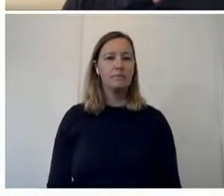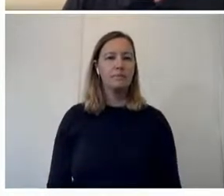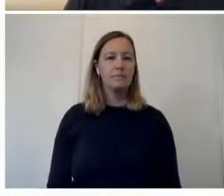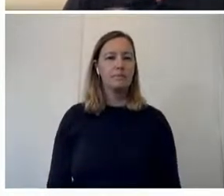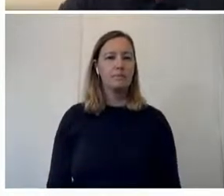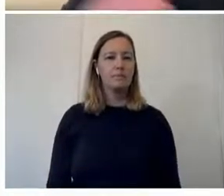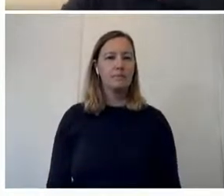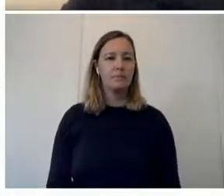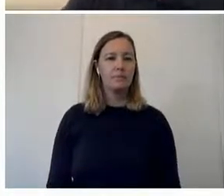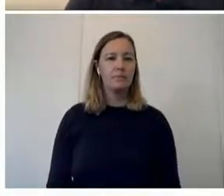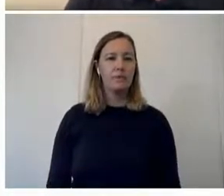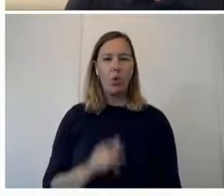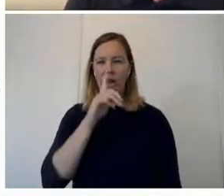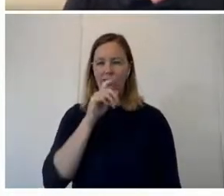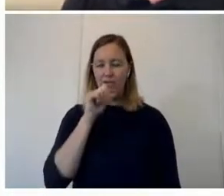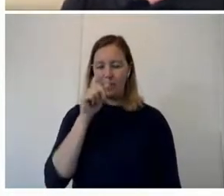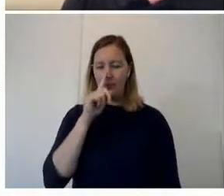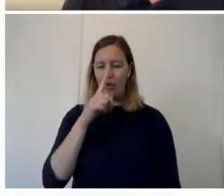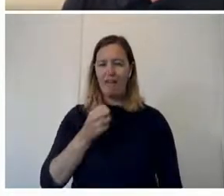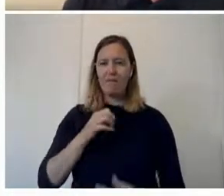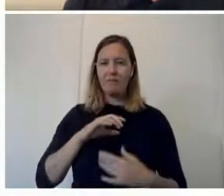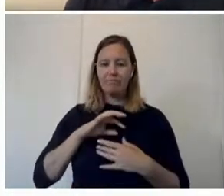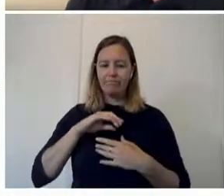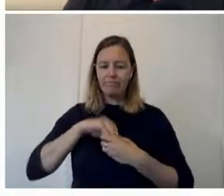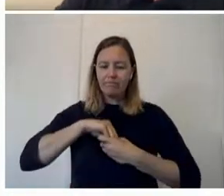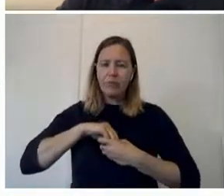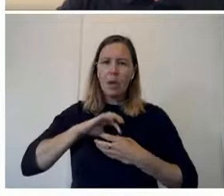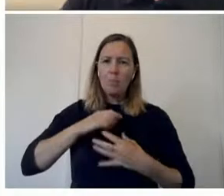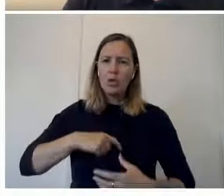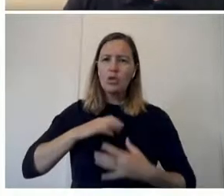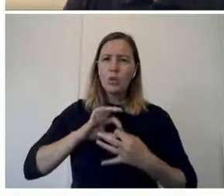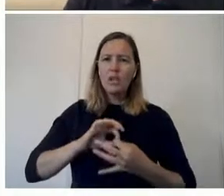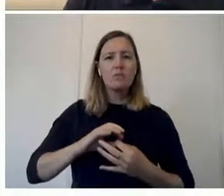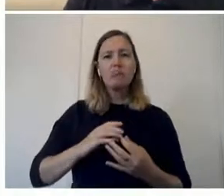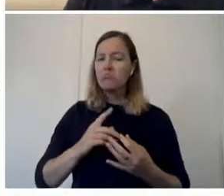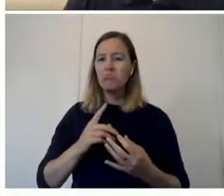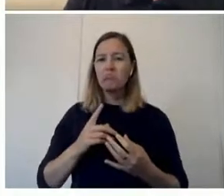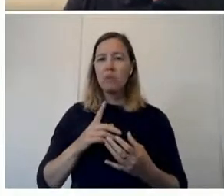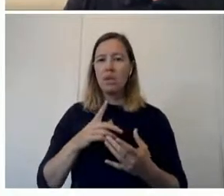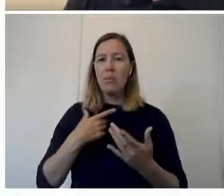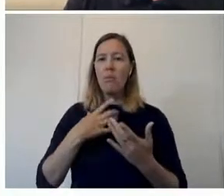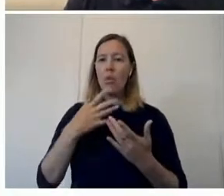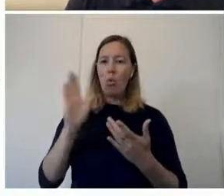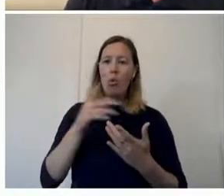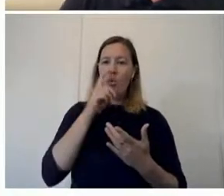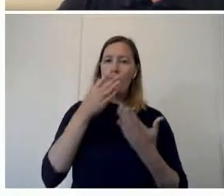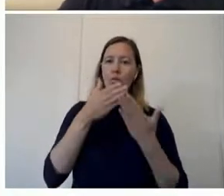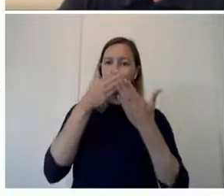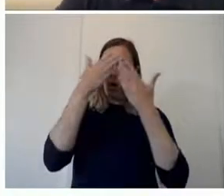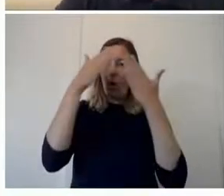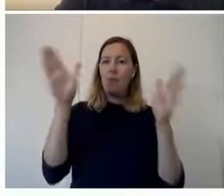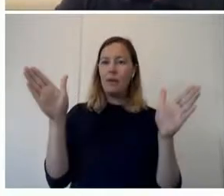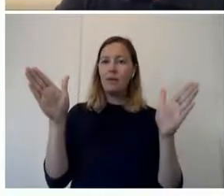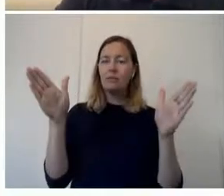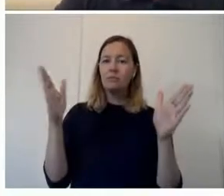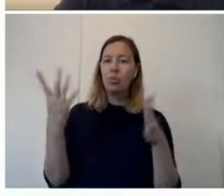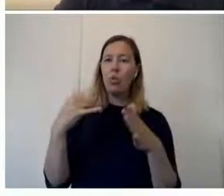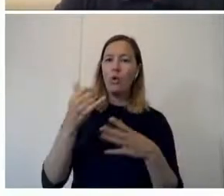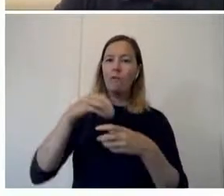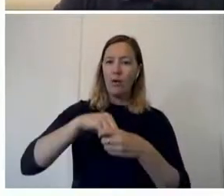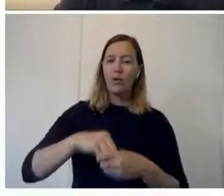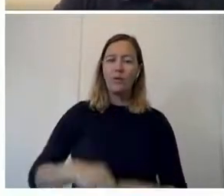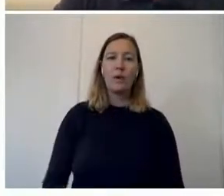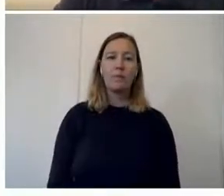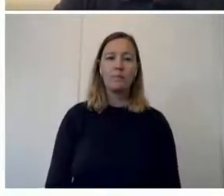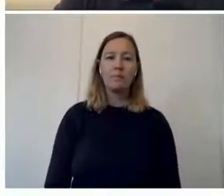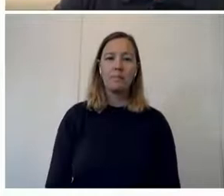personal connection. This is pretty much everyone has some level of openness to it. So